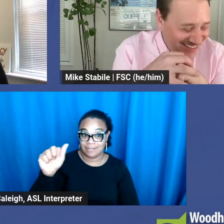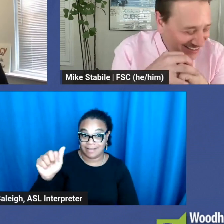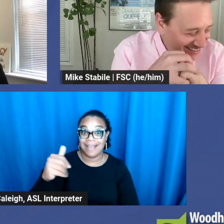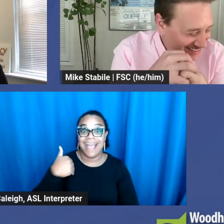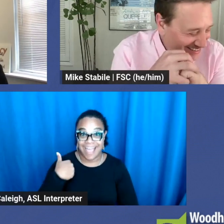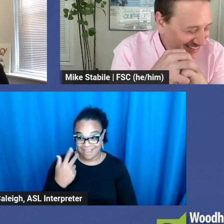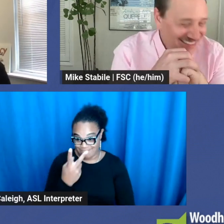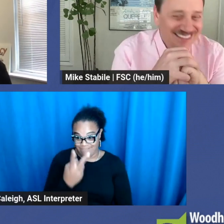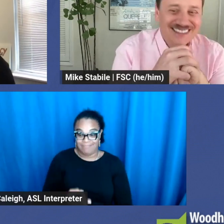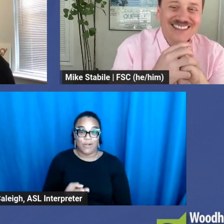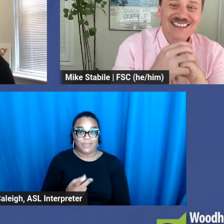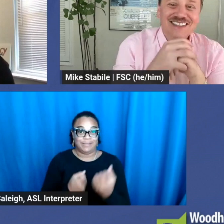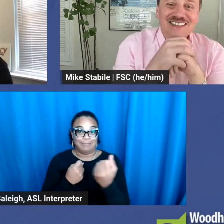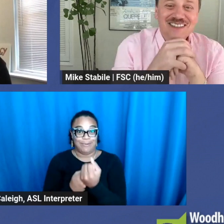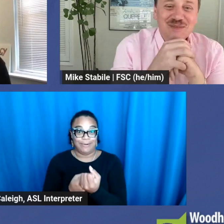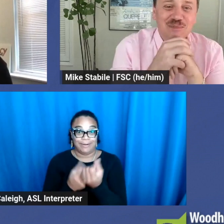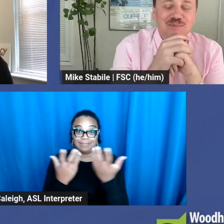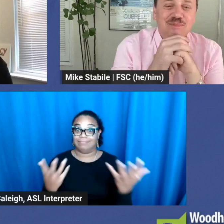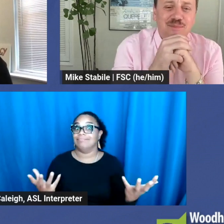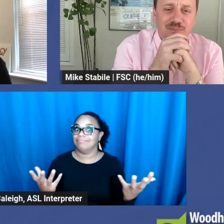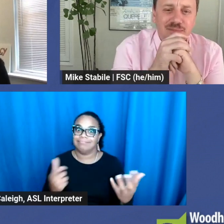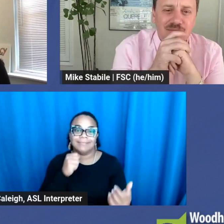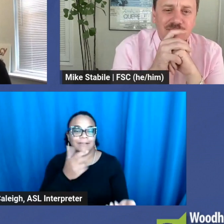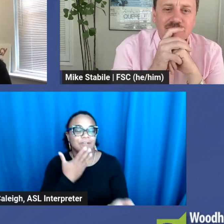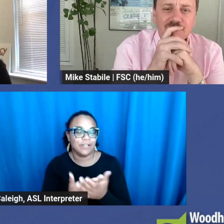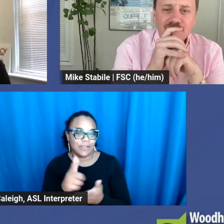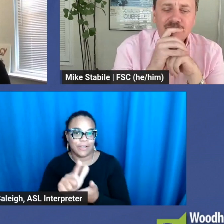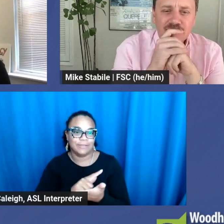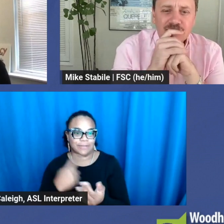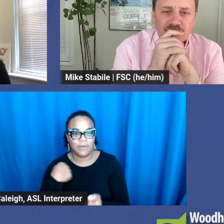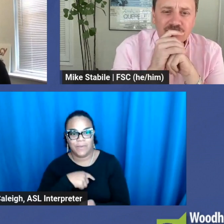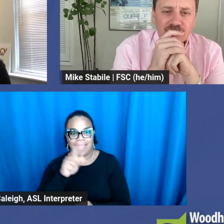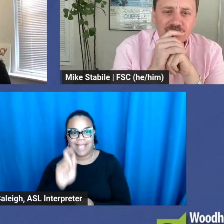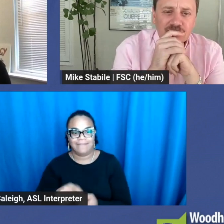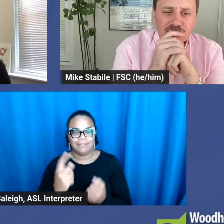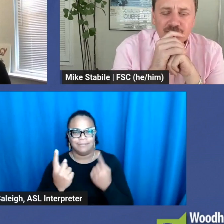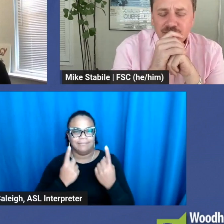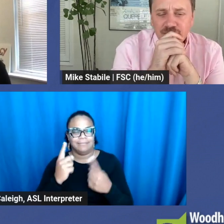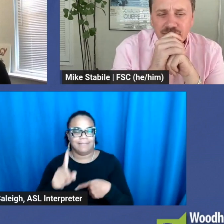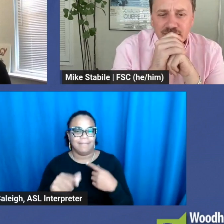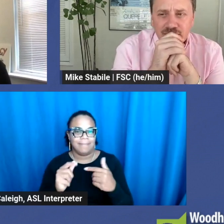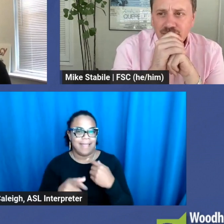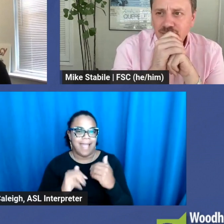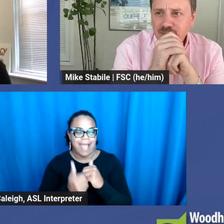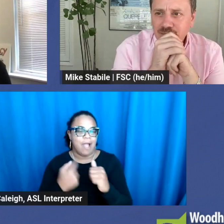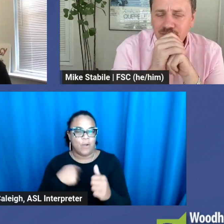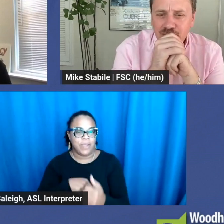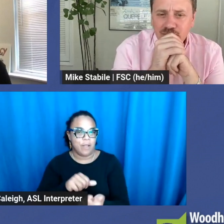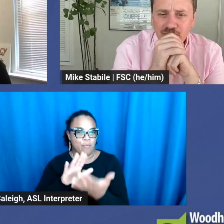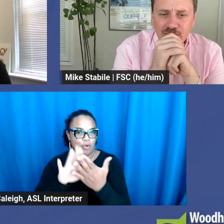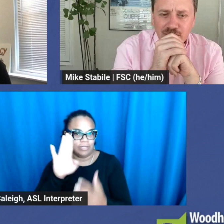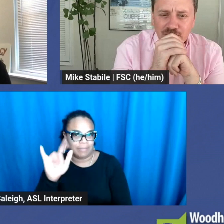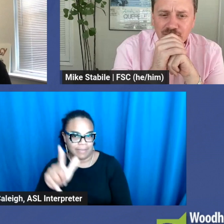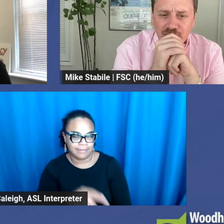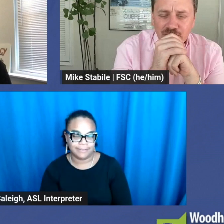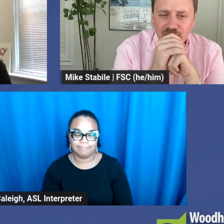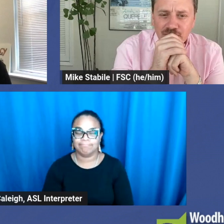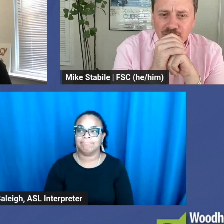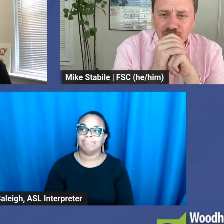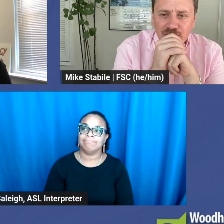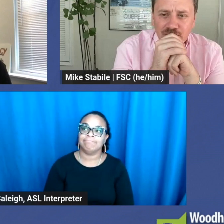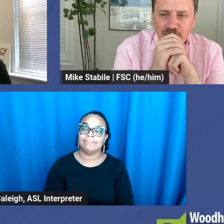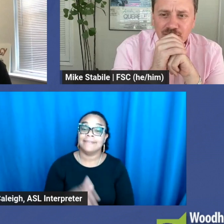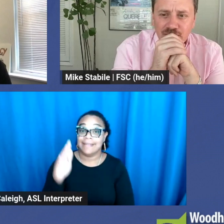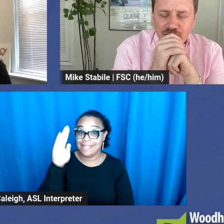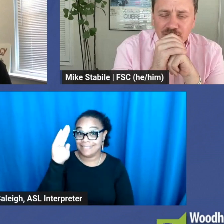So we have to be a little more engaged in how we're approaching these bills. And it seems to me